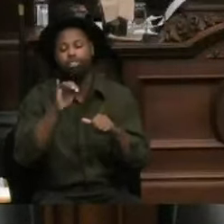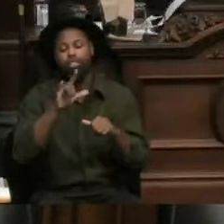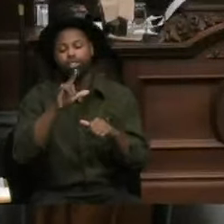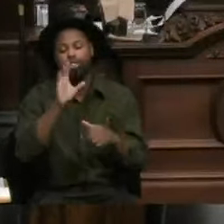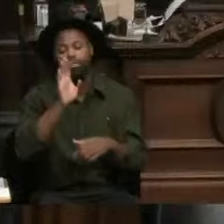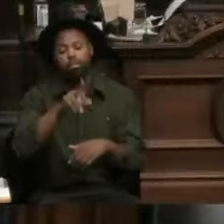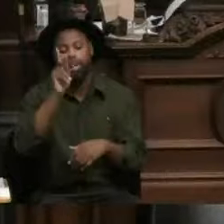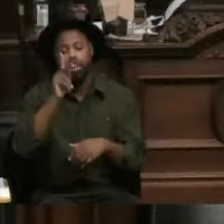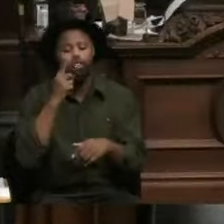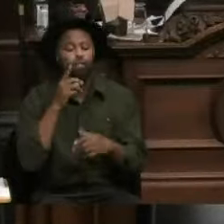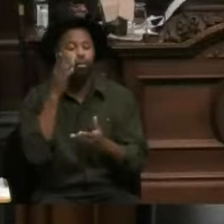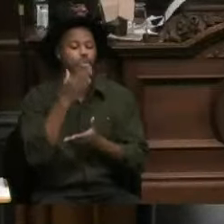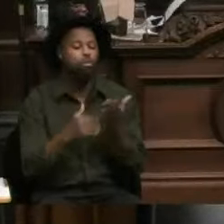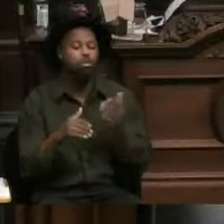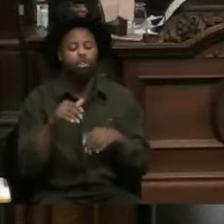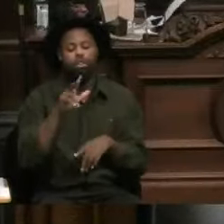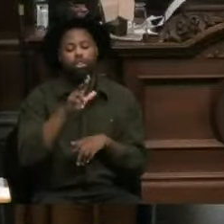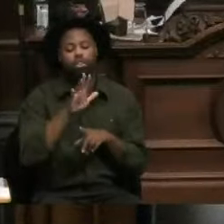on a portion of